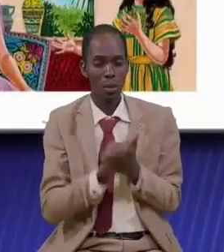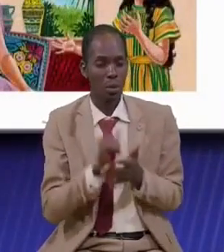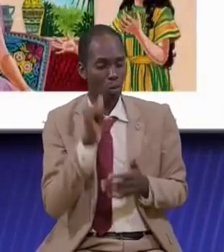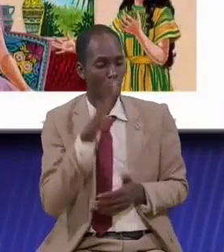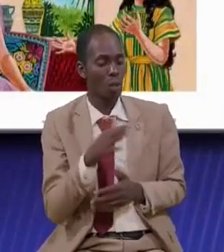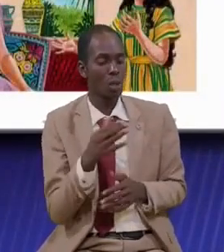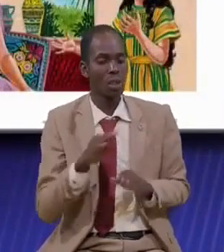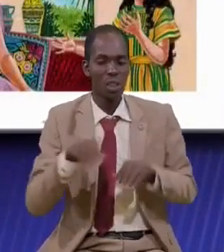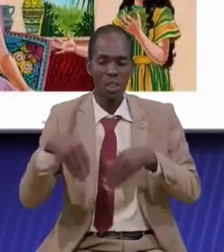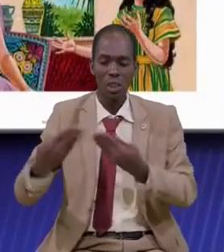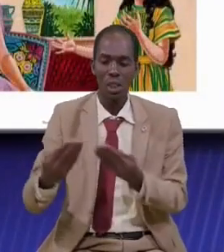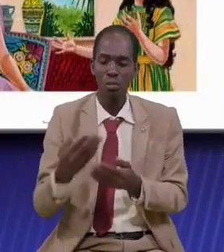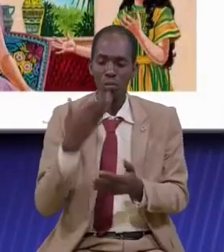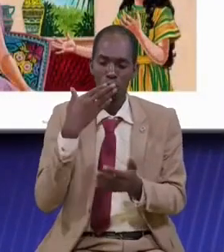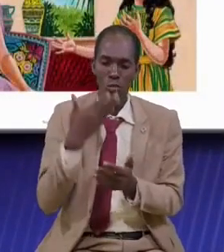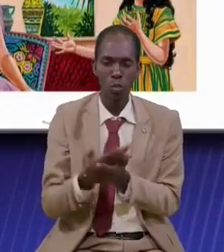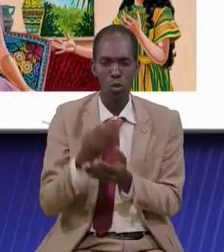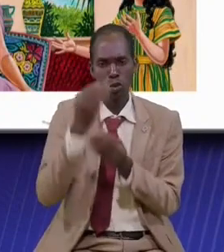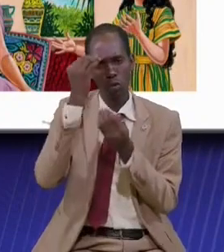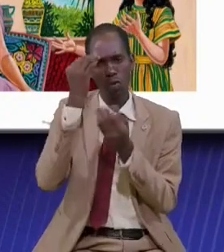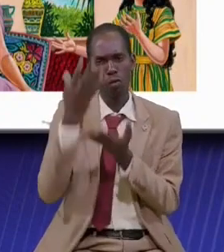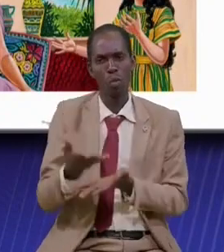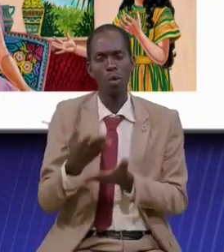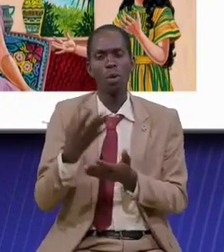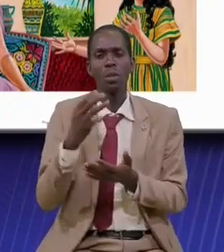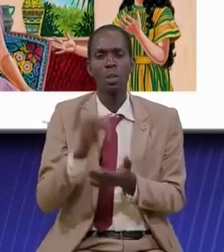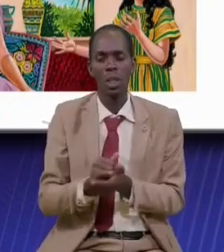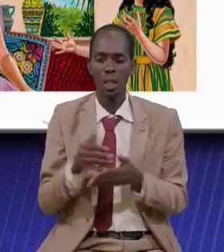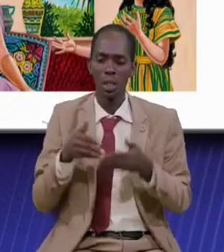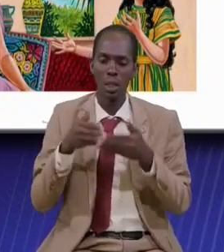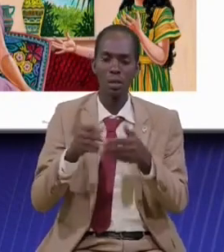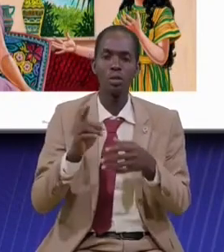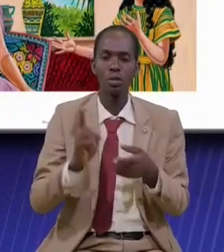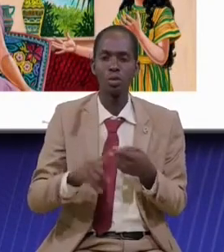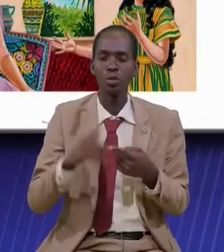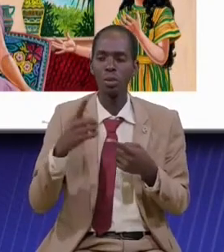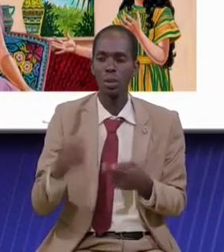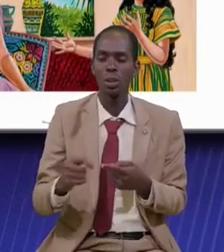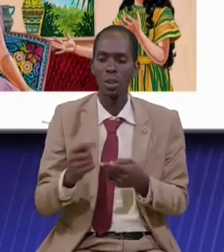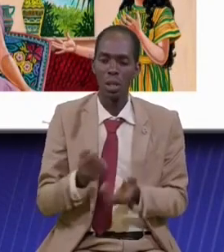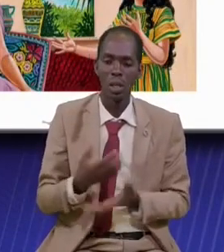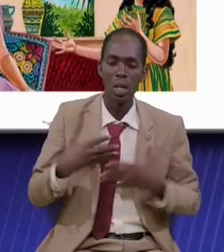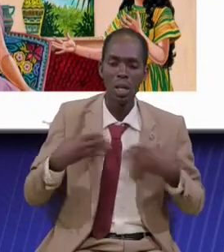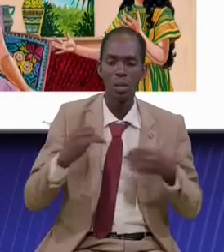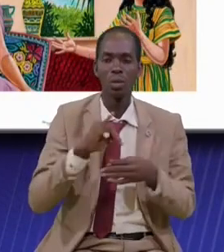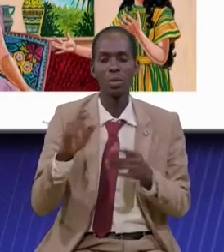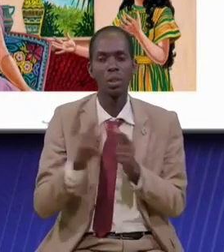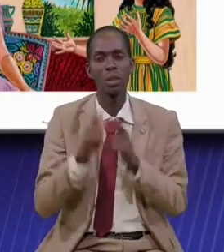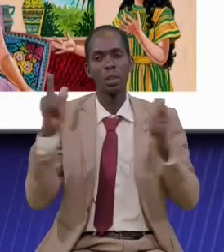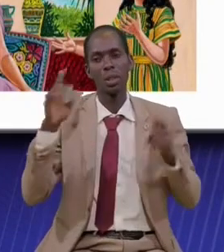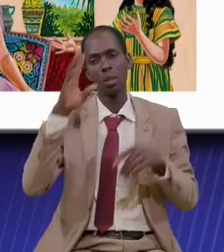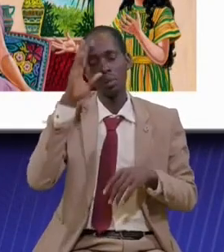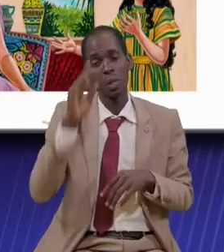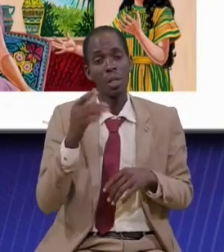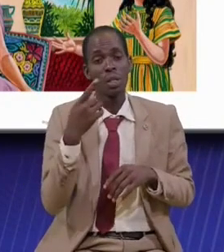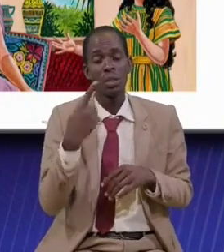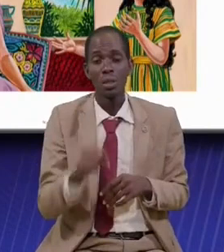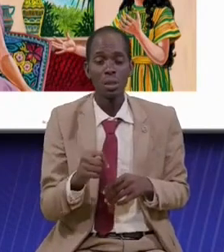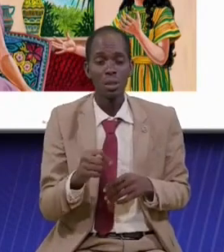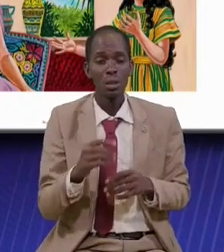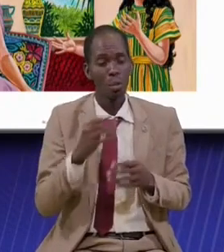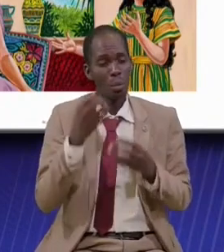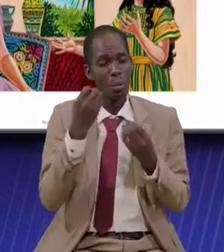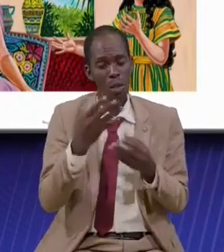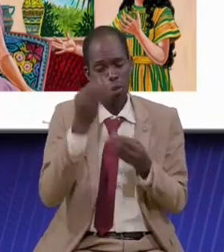the healing of a great man. What information are we sharing today, the youth of this generation? The youth of